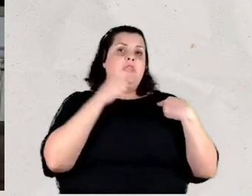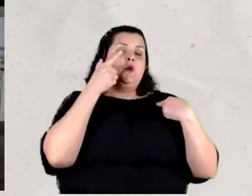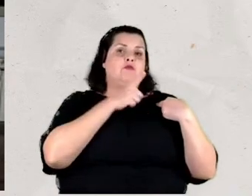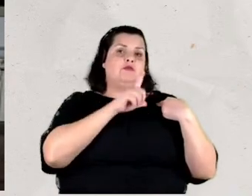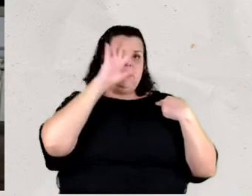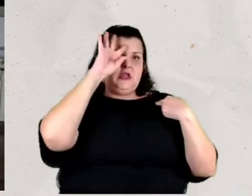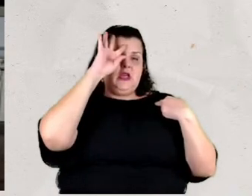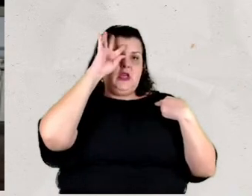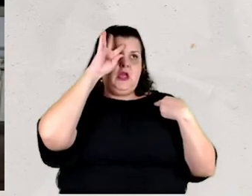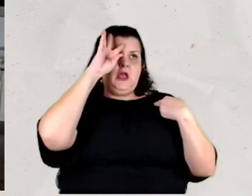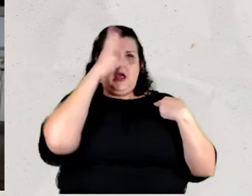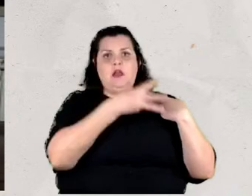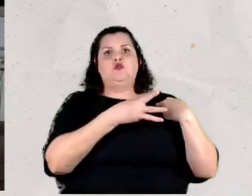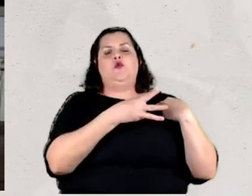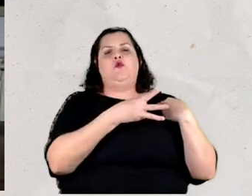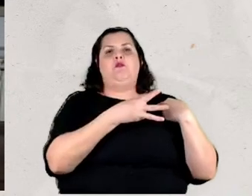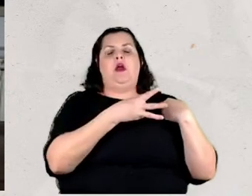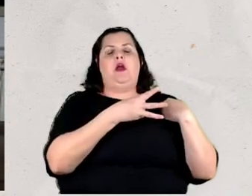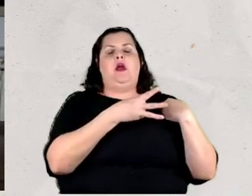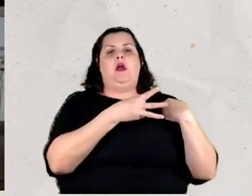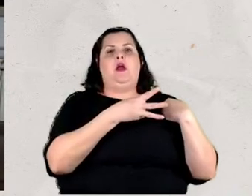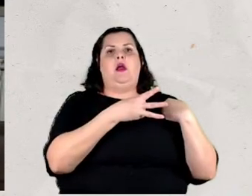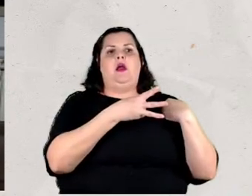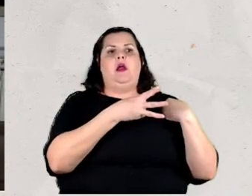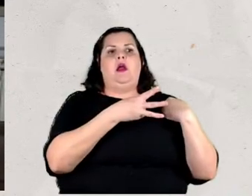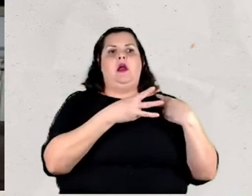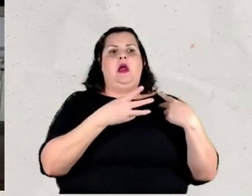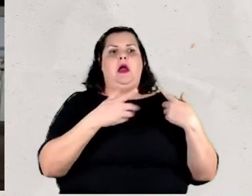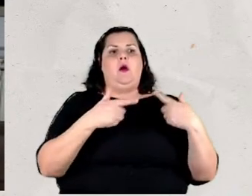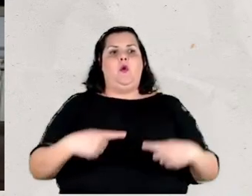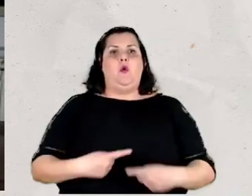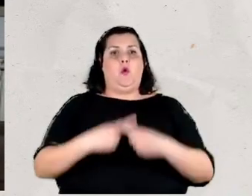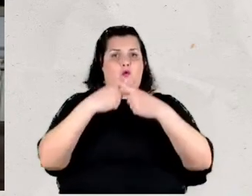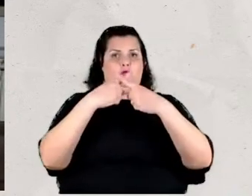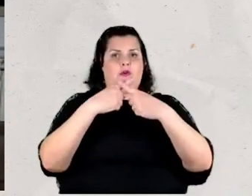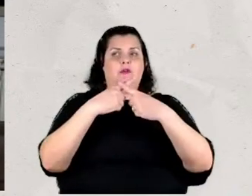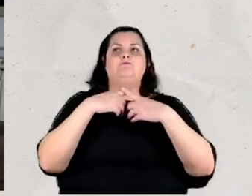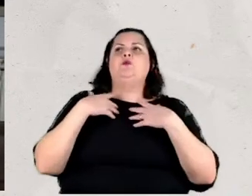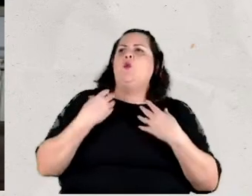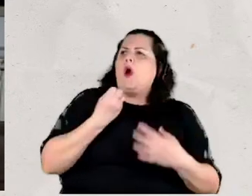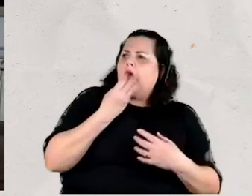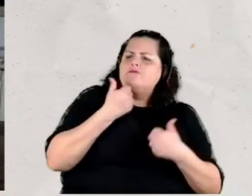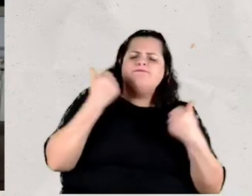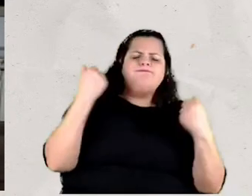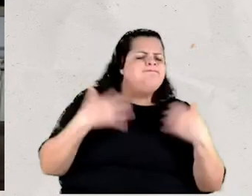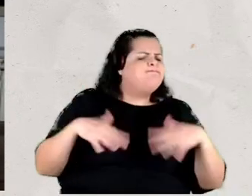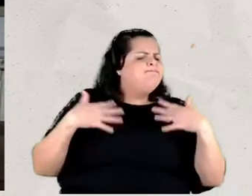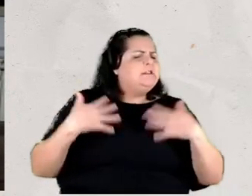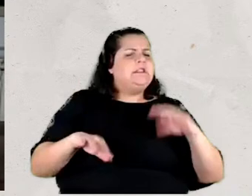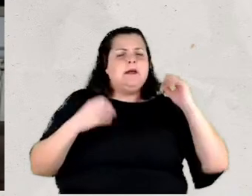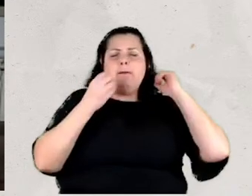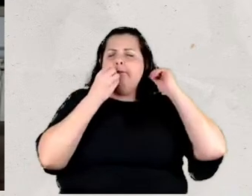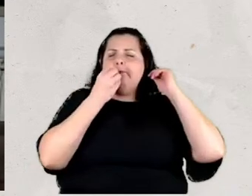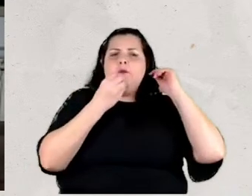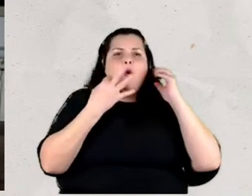It's a wonderful question, especially in light of developments over the last year. Now, several